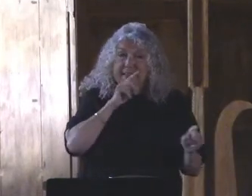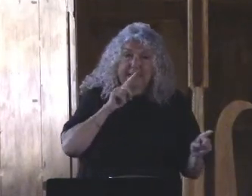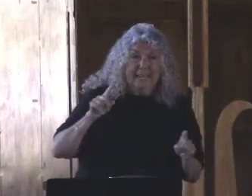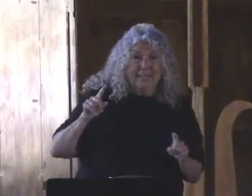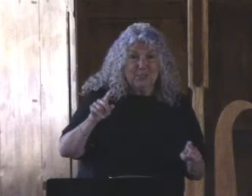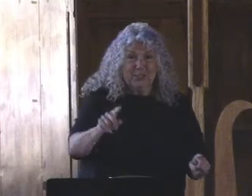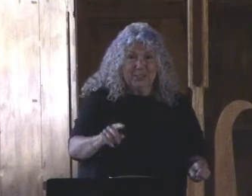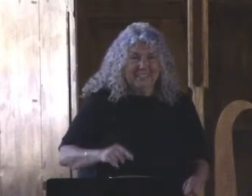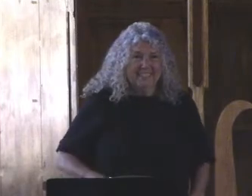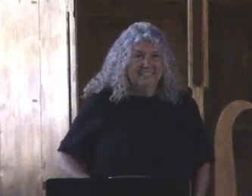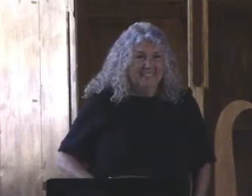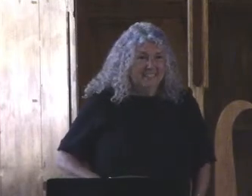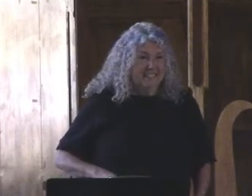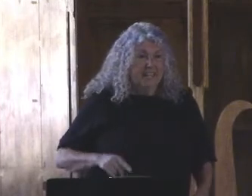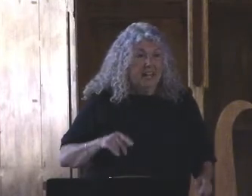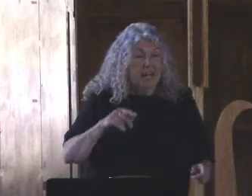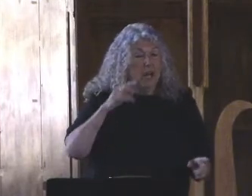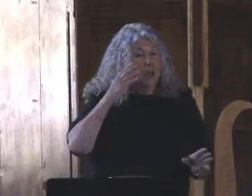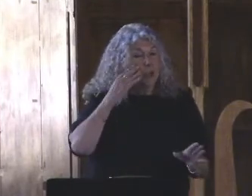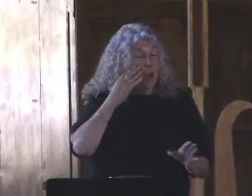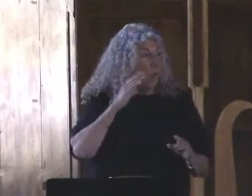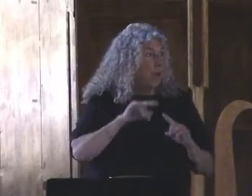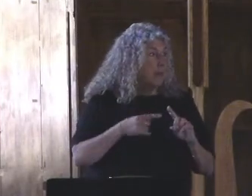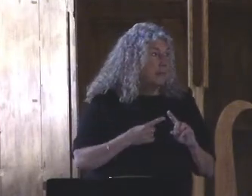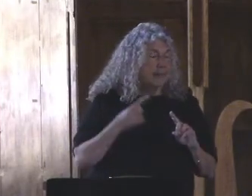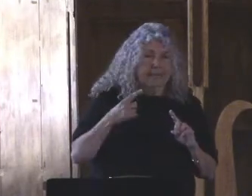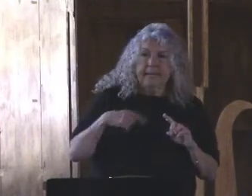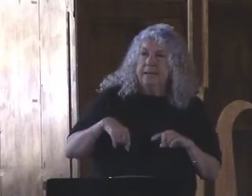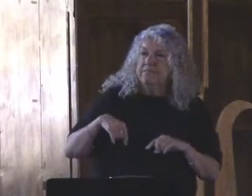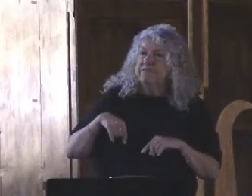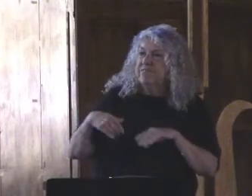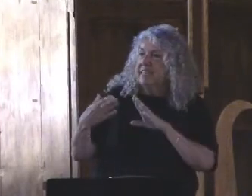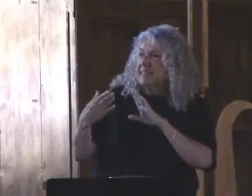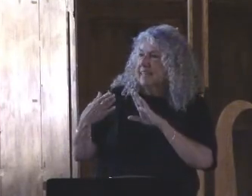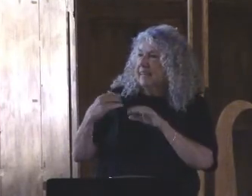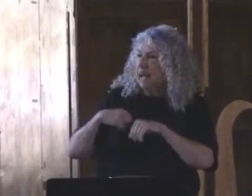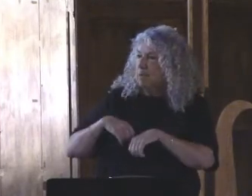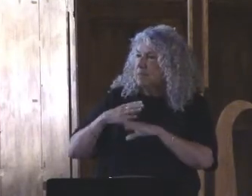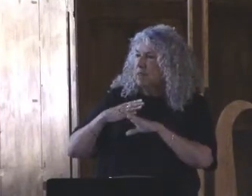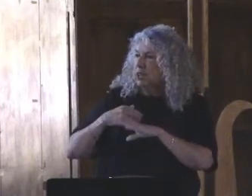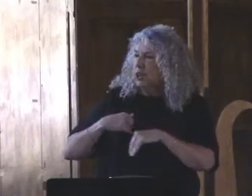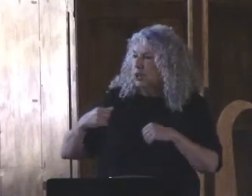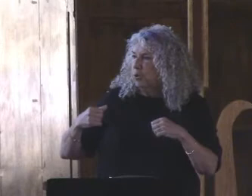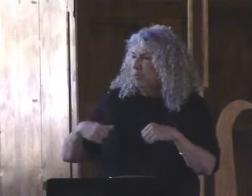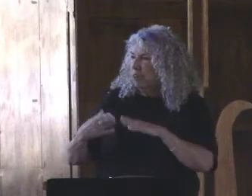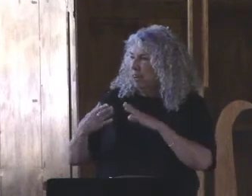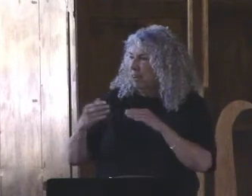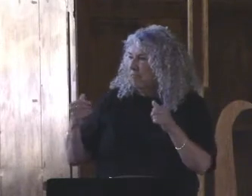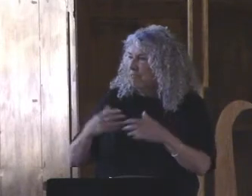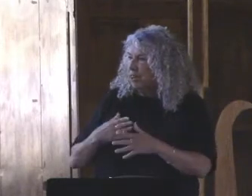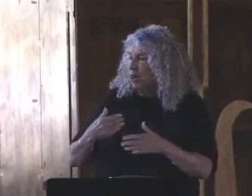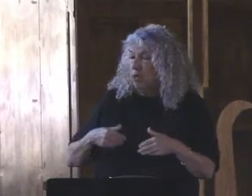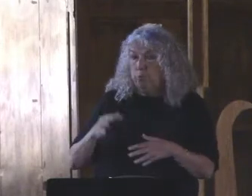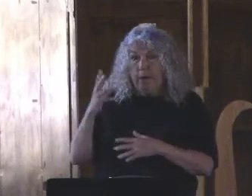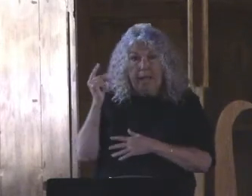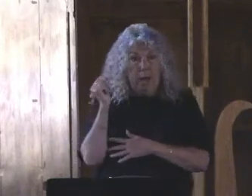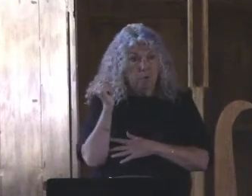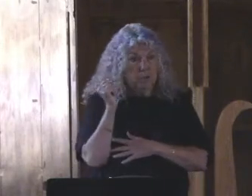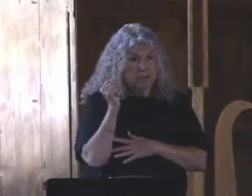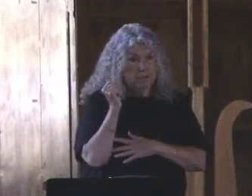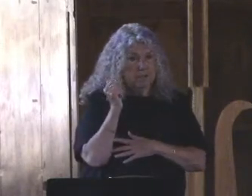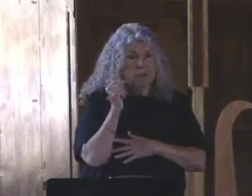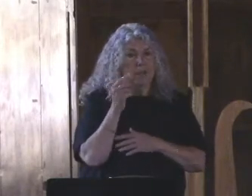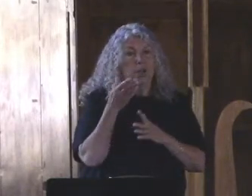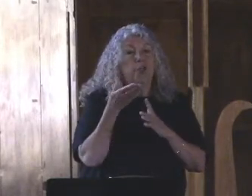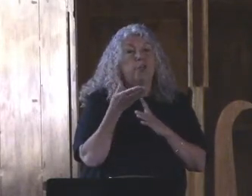answer. So when we're grieving a loss or facing an obstacle of some kind or confronting a fear, the way out